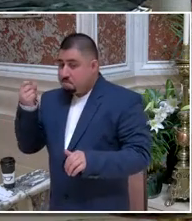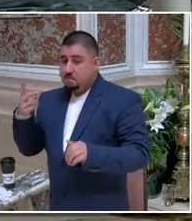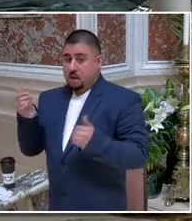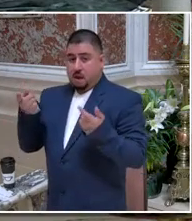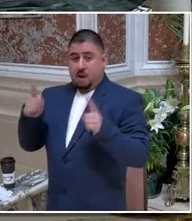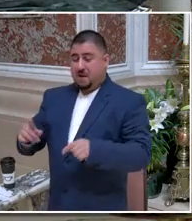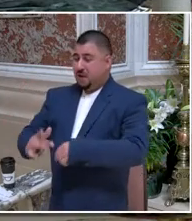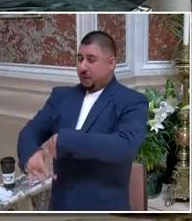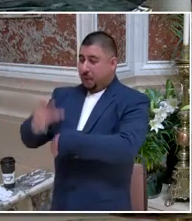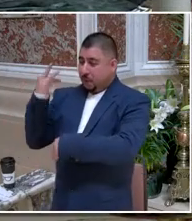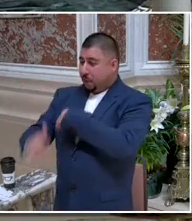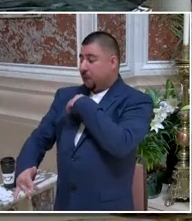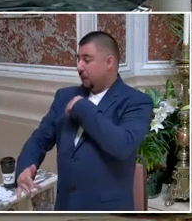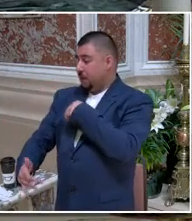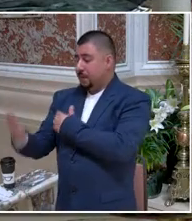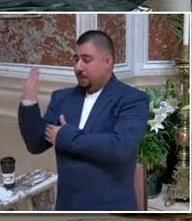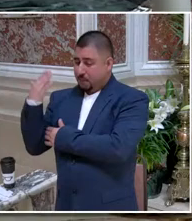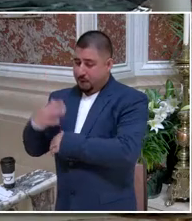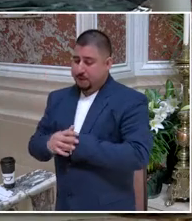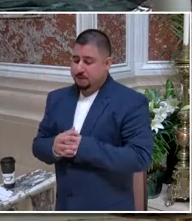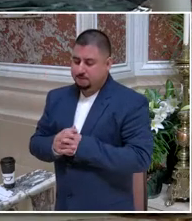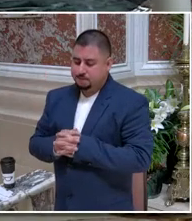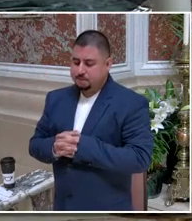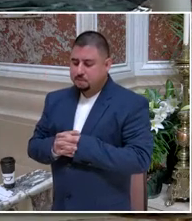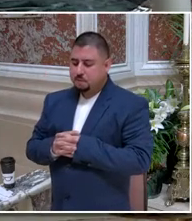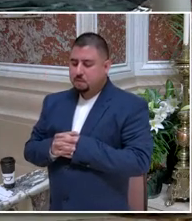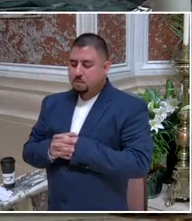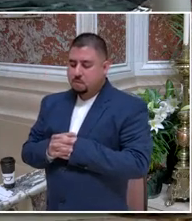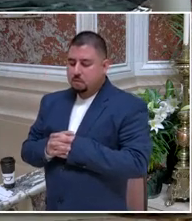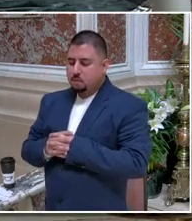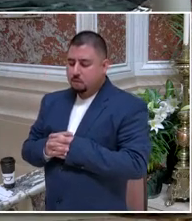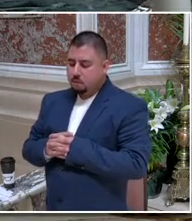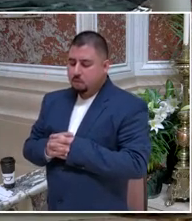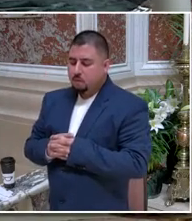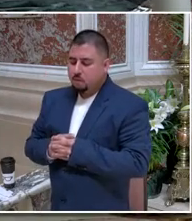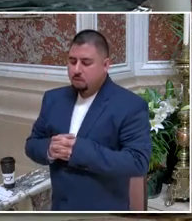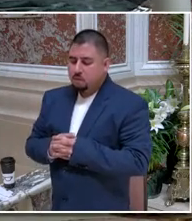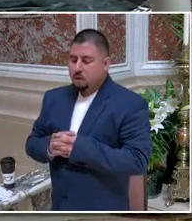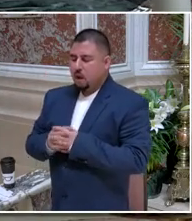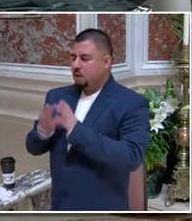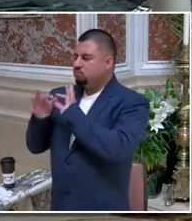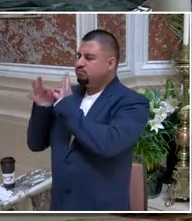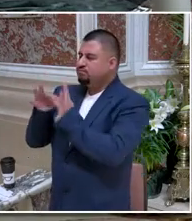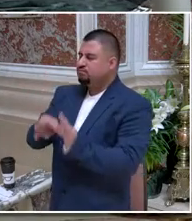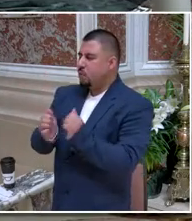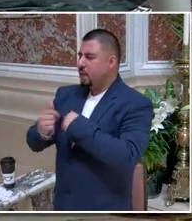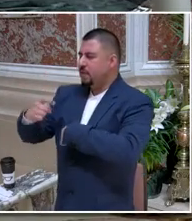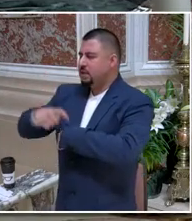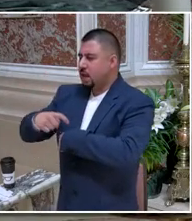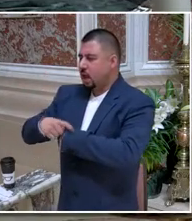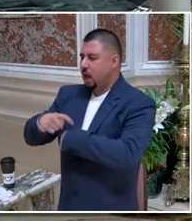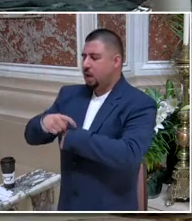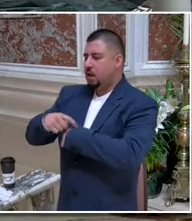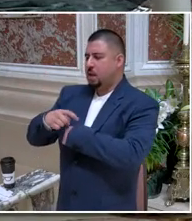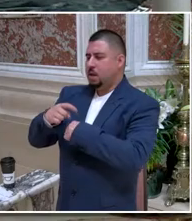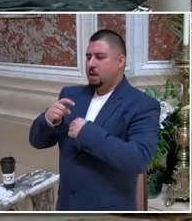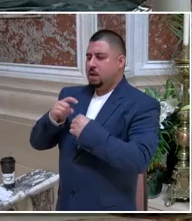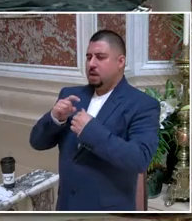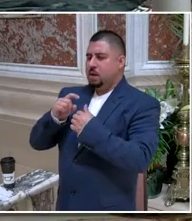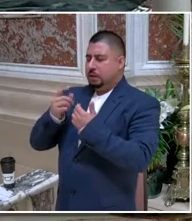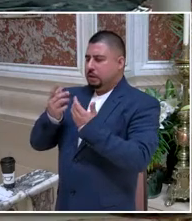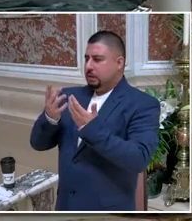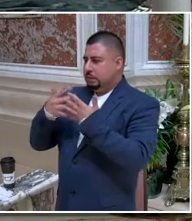very early in the morning. Something about time intrudes into the